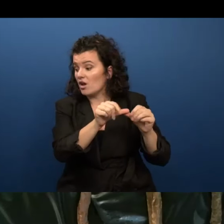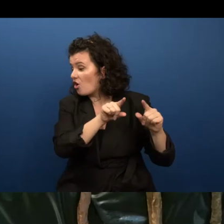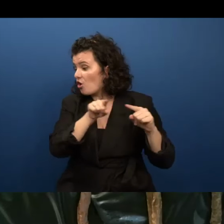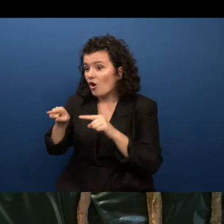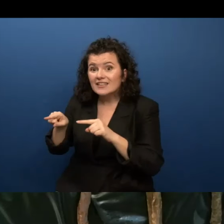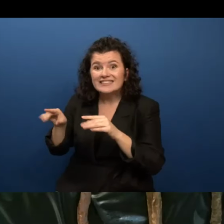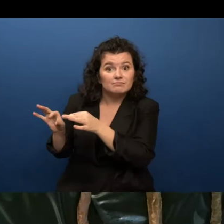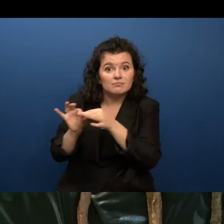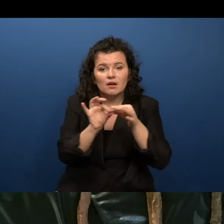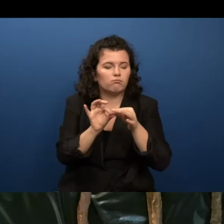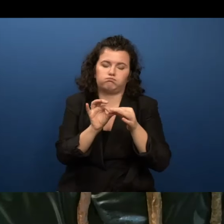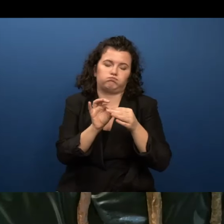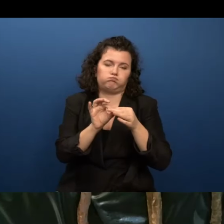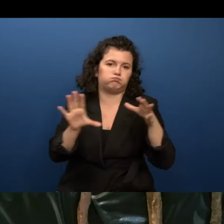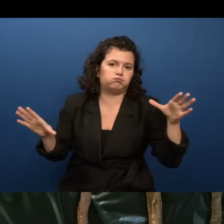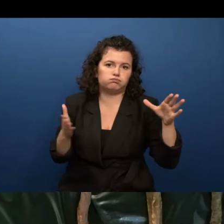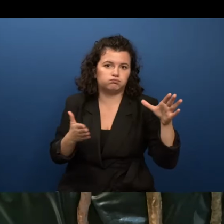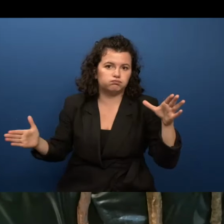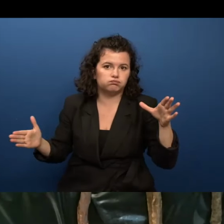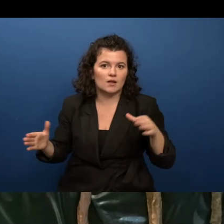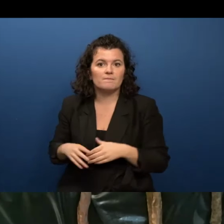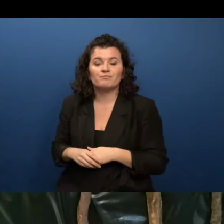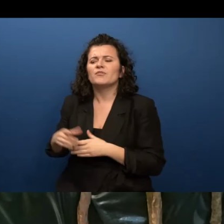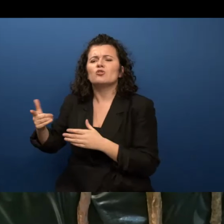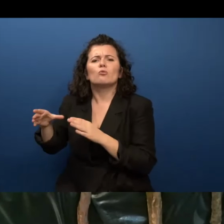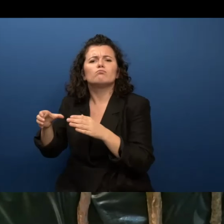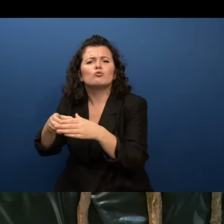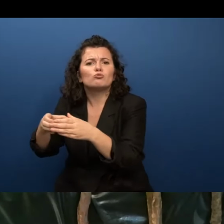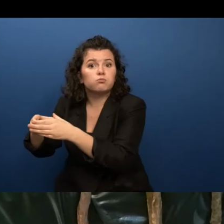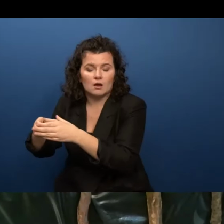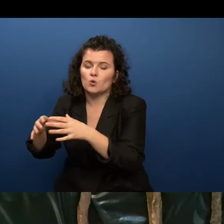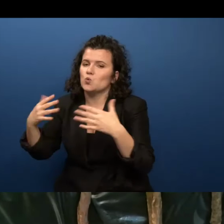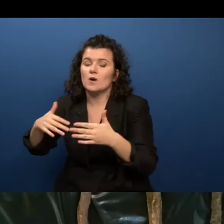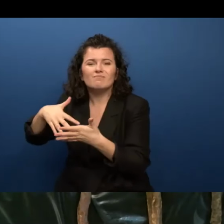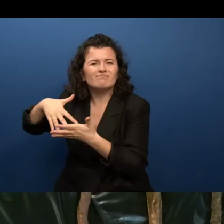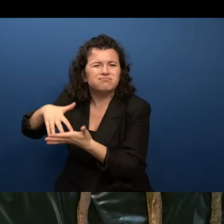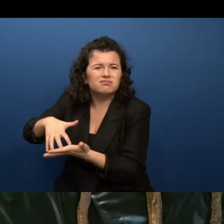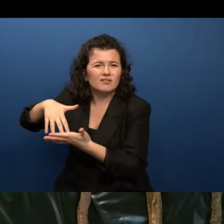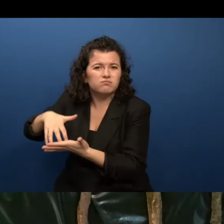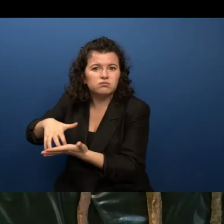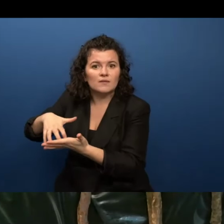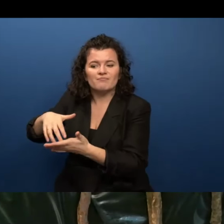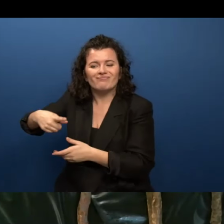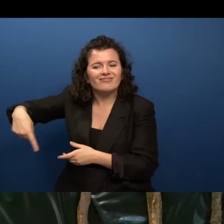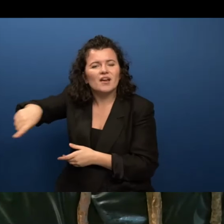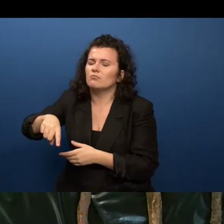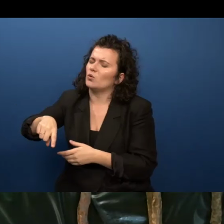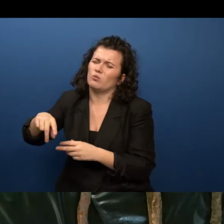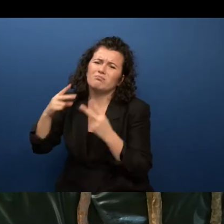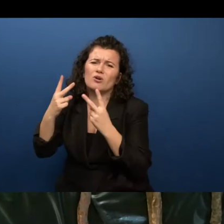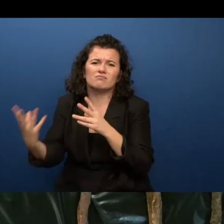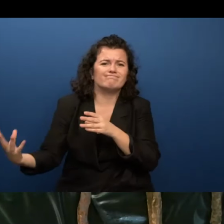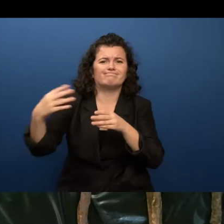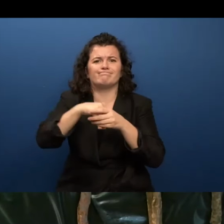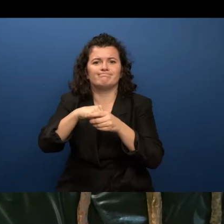most vulnerable in our society, as I've explained to you, that their voices needs to be involved so that to